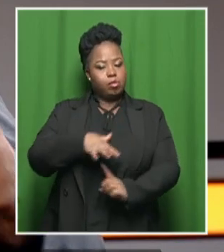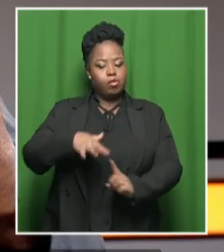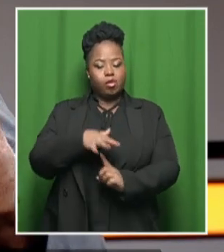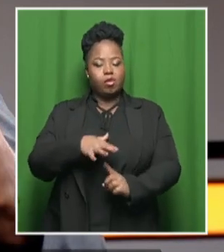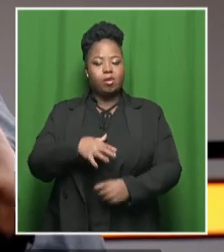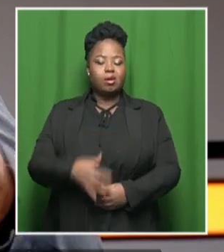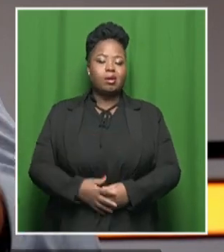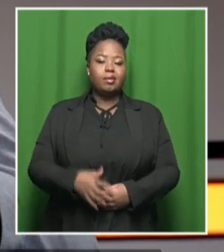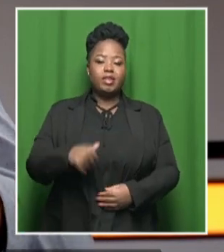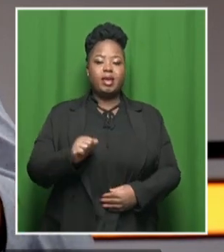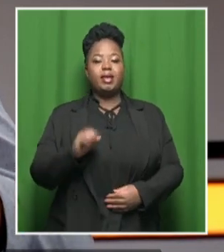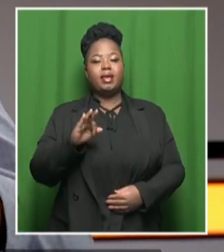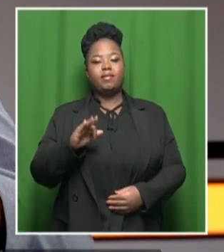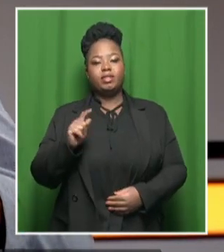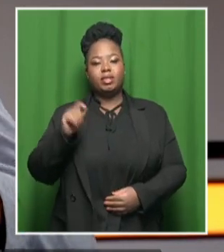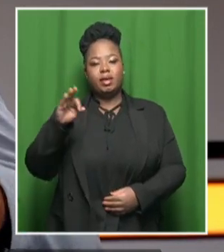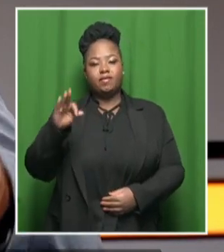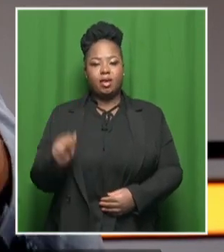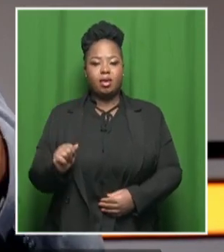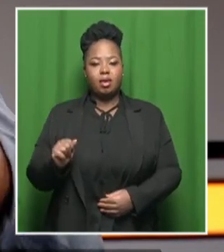African free continental trade,